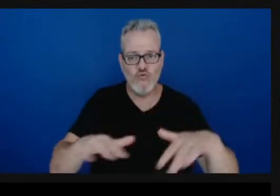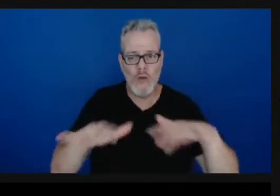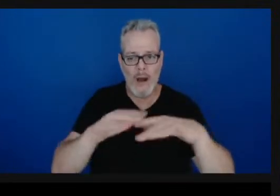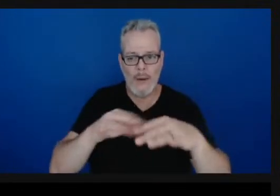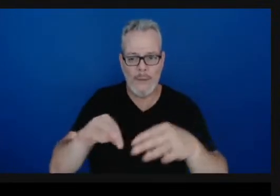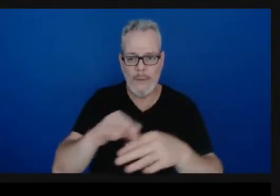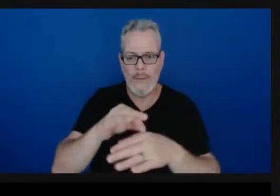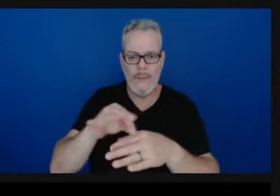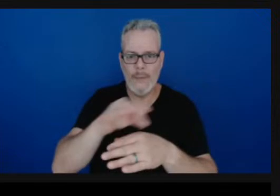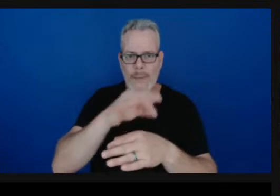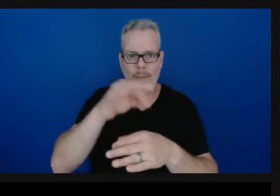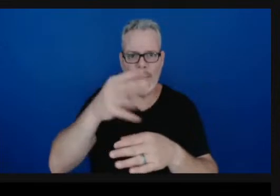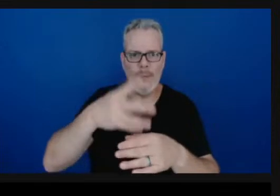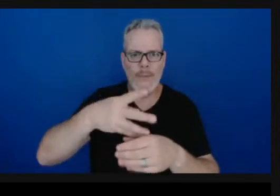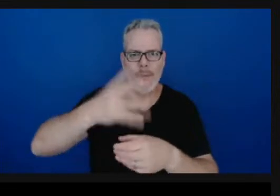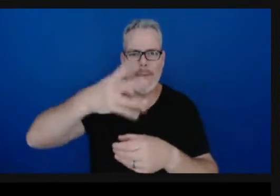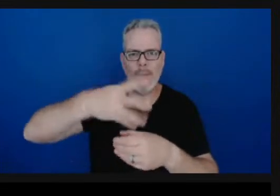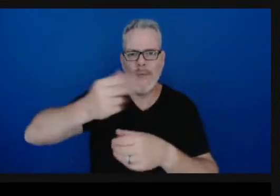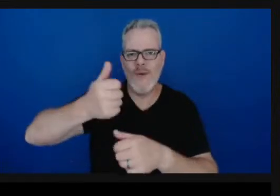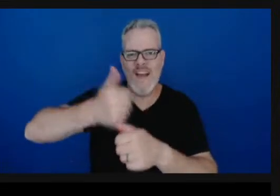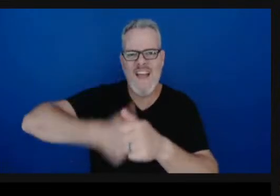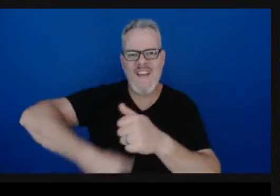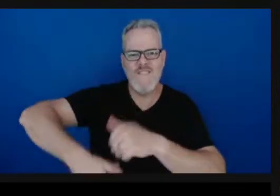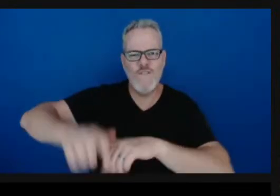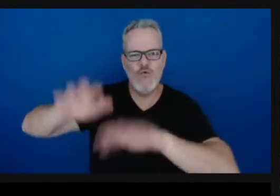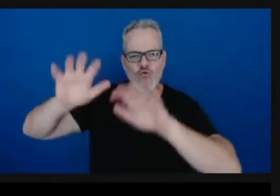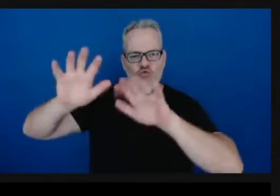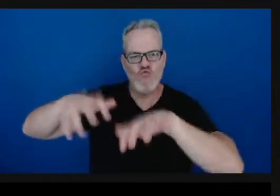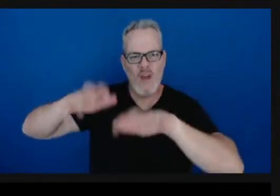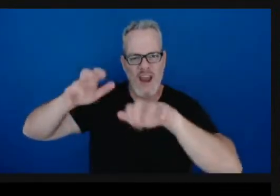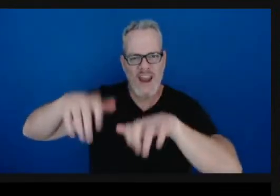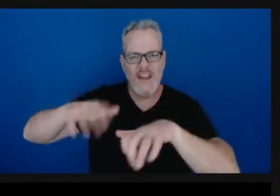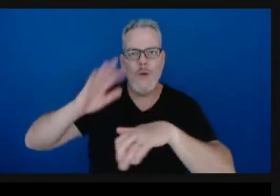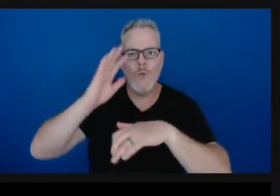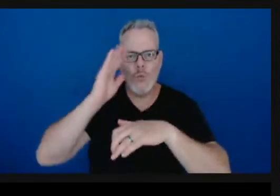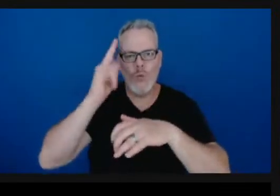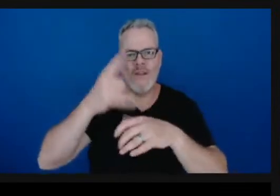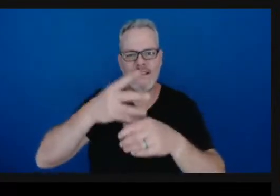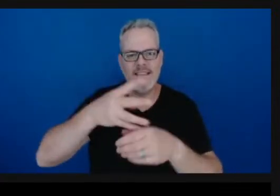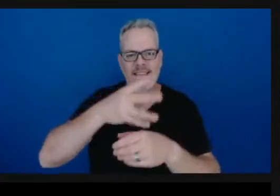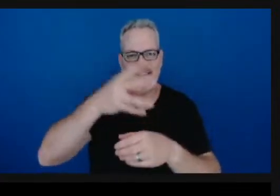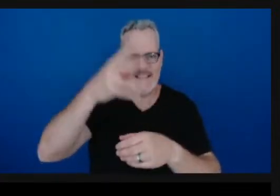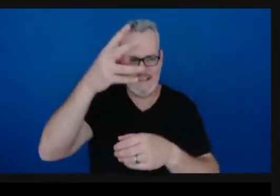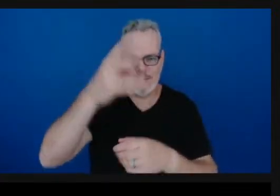yeah, you might see steaming every time it rains at least. Right. Excuse me.